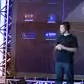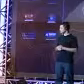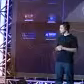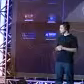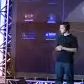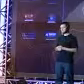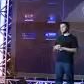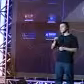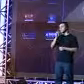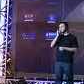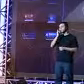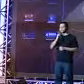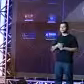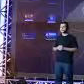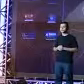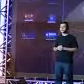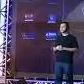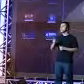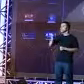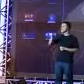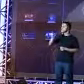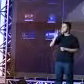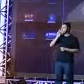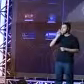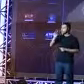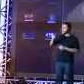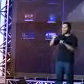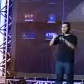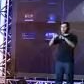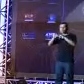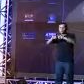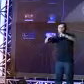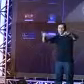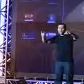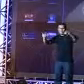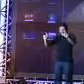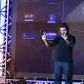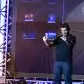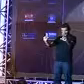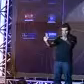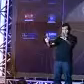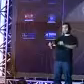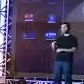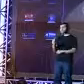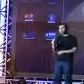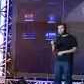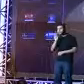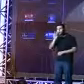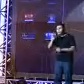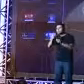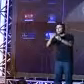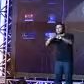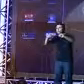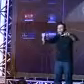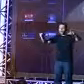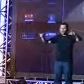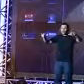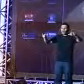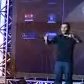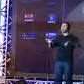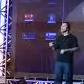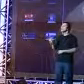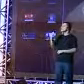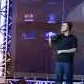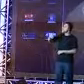adverts, and you see adverts on the television. 6, 7, 8. Who controls them